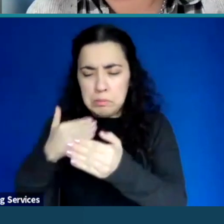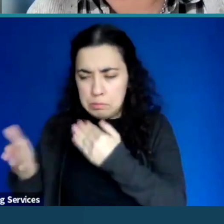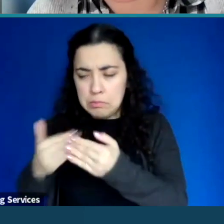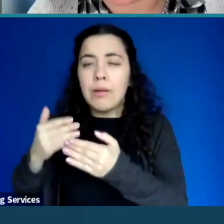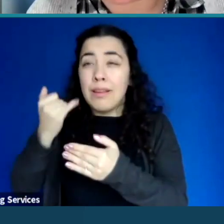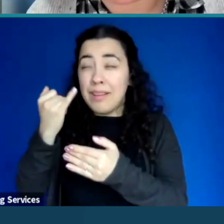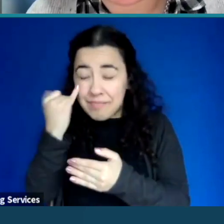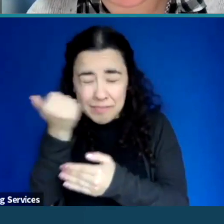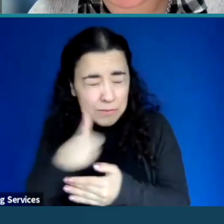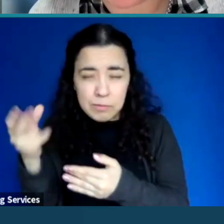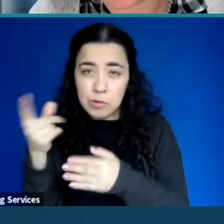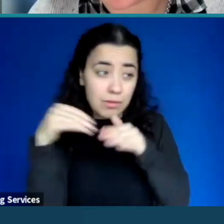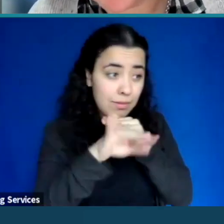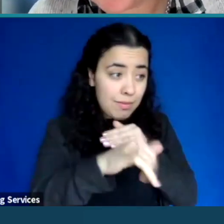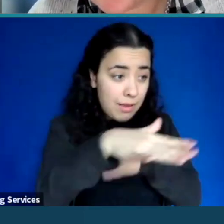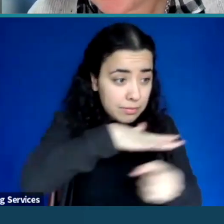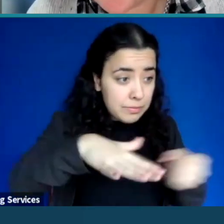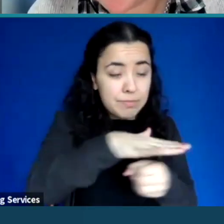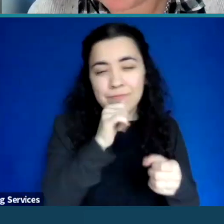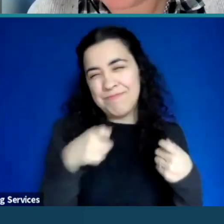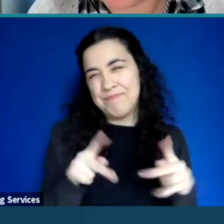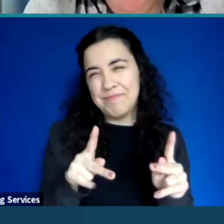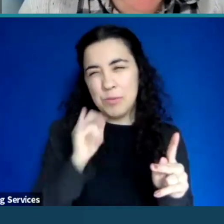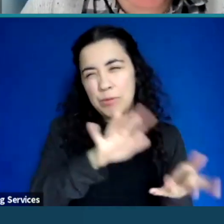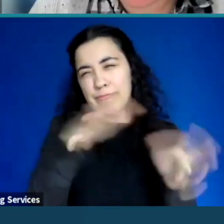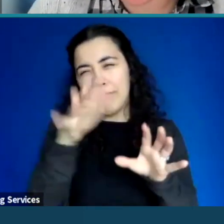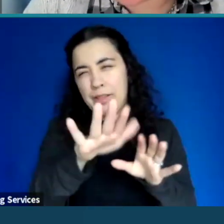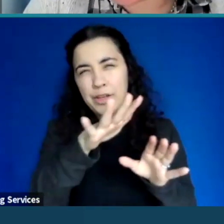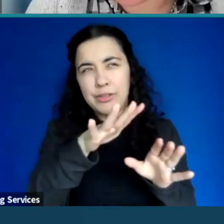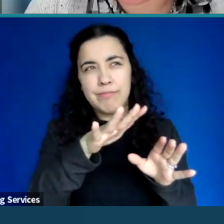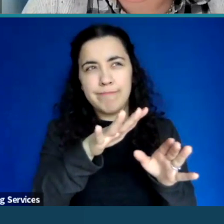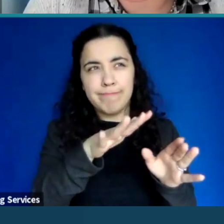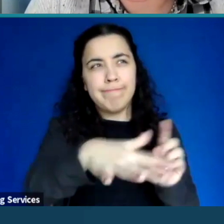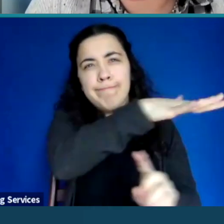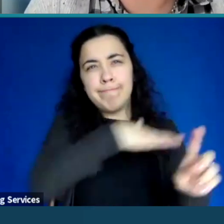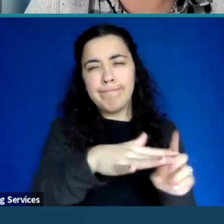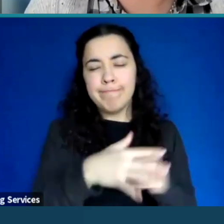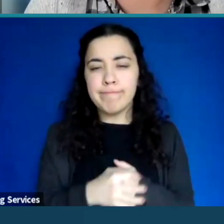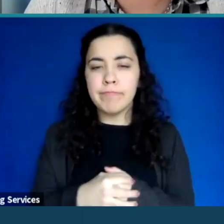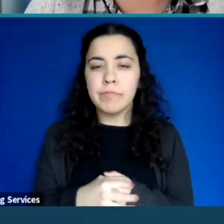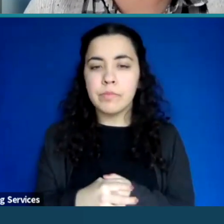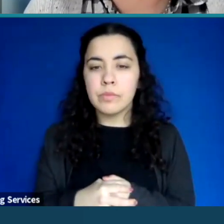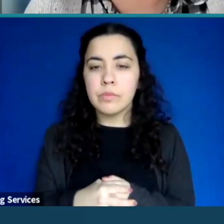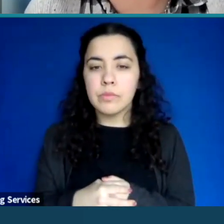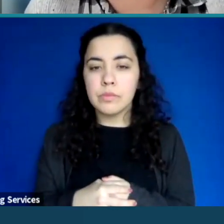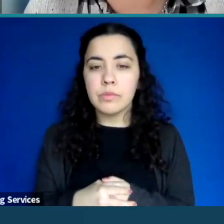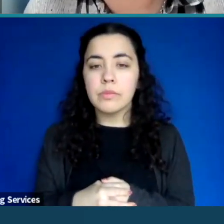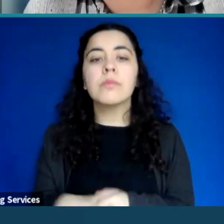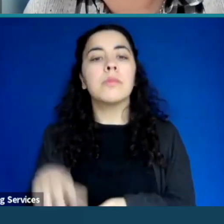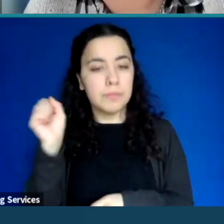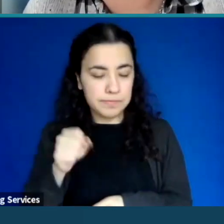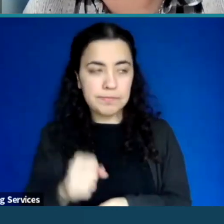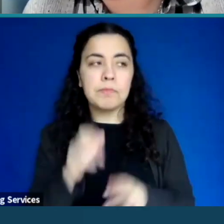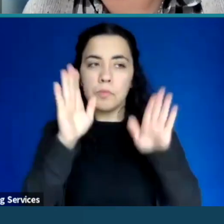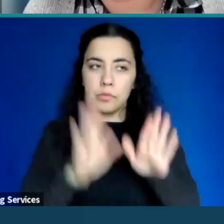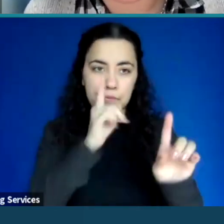Yeah, absolutely. Fantastic points. Thank you. We're talking a lot about the animal themselves, but let's shift focus a little bit to